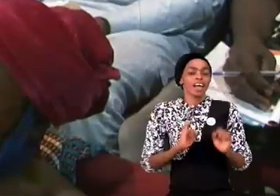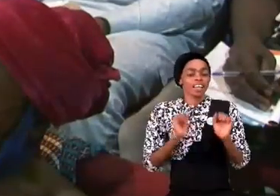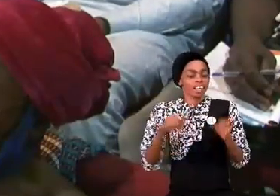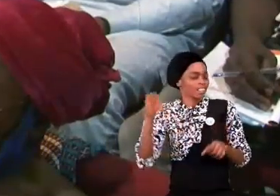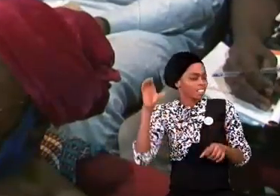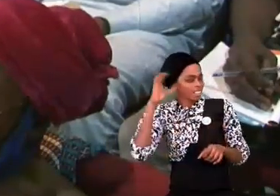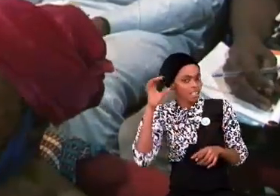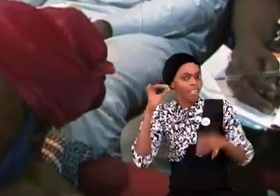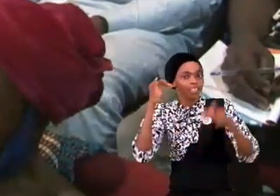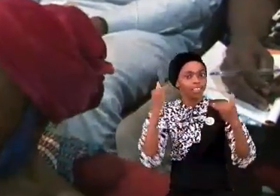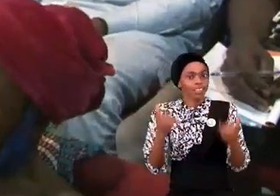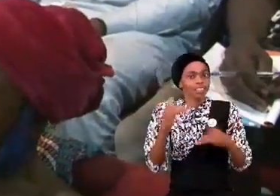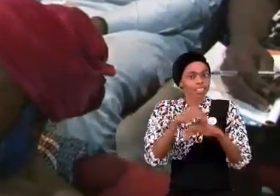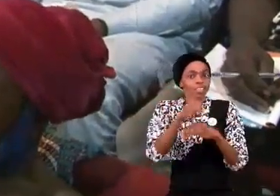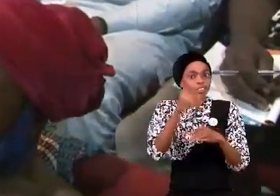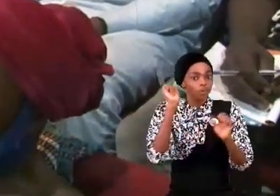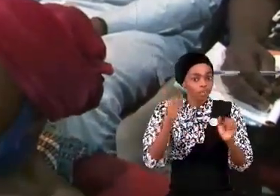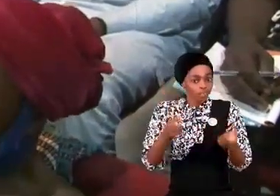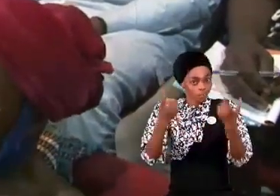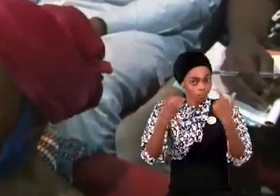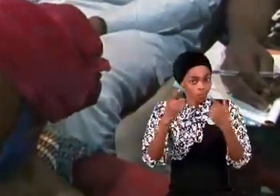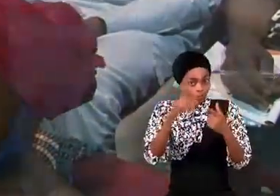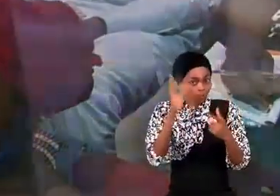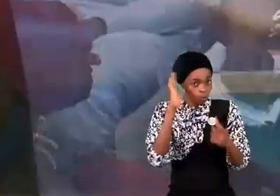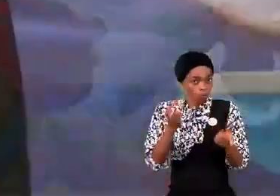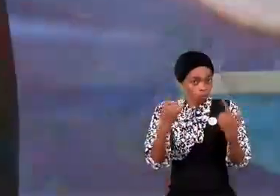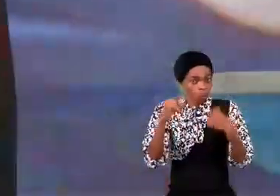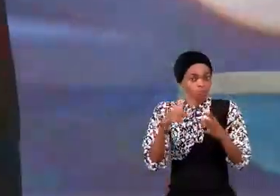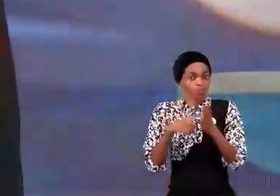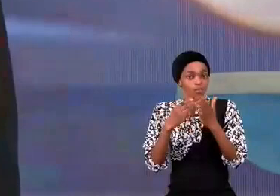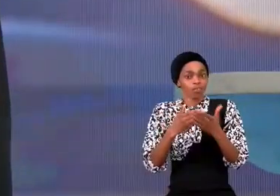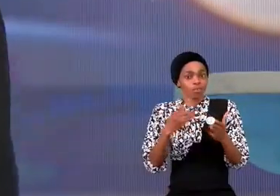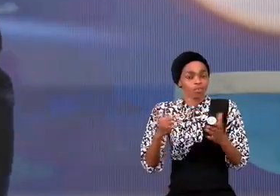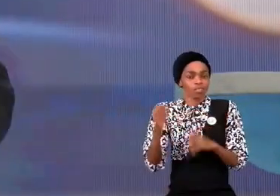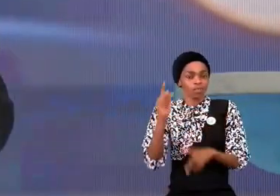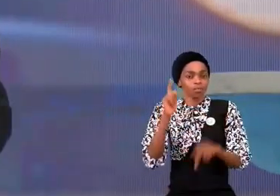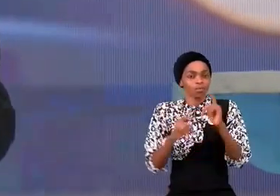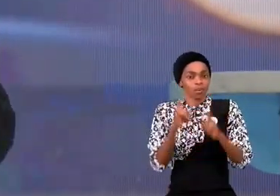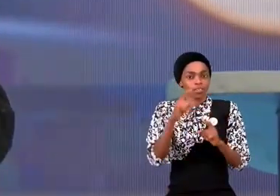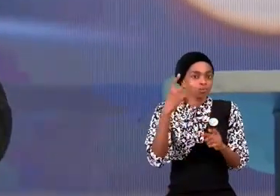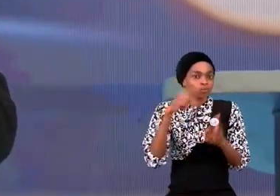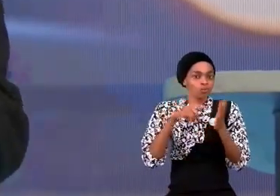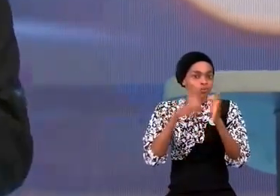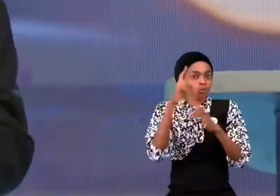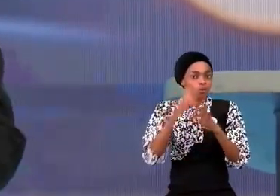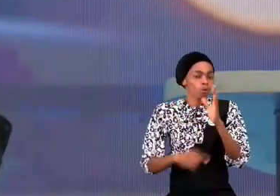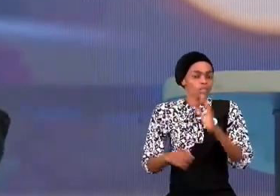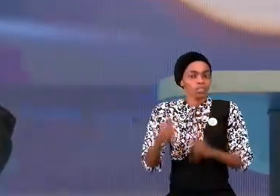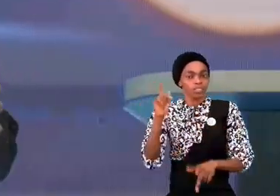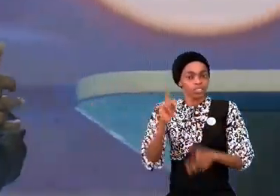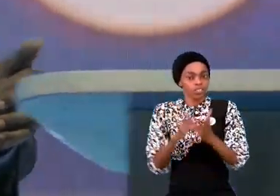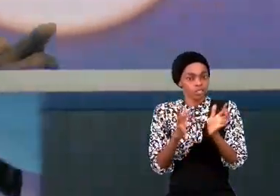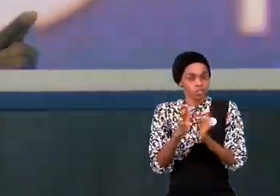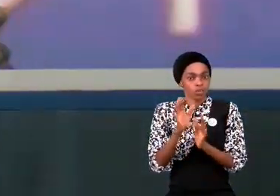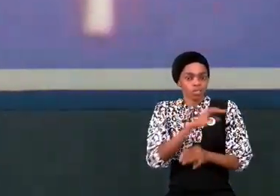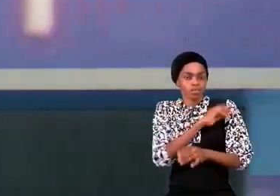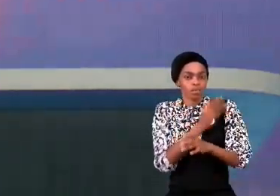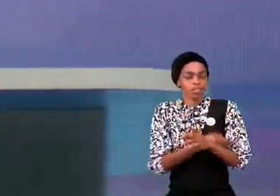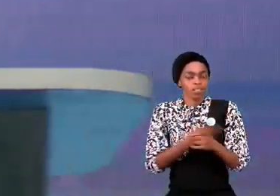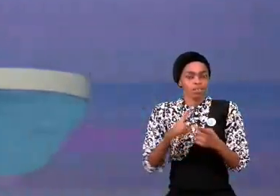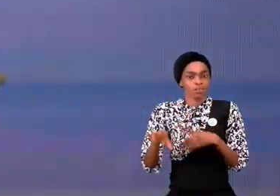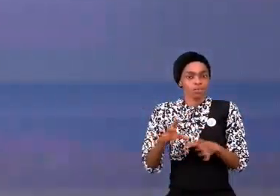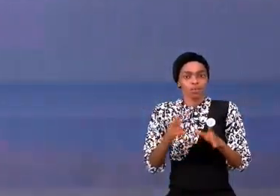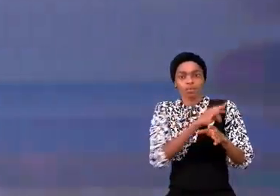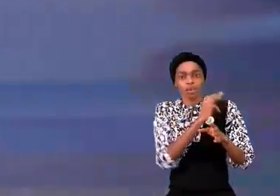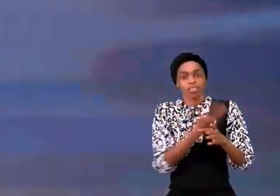do. Mighty to heal. Mighty to deliver. And mighty to set free. He walked